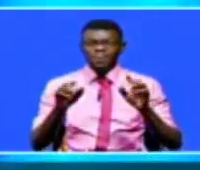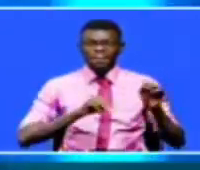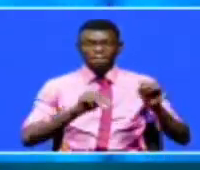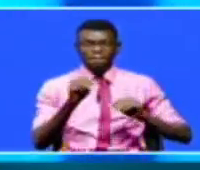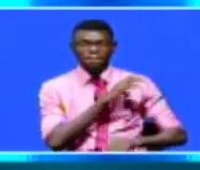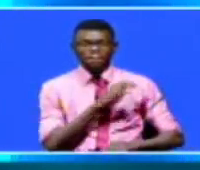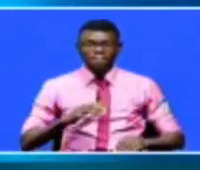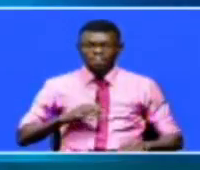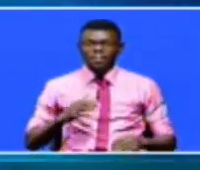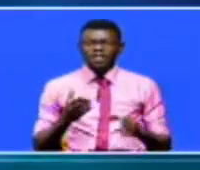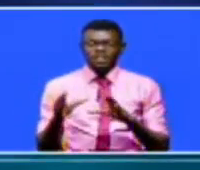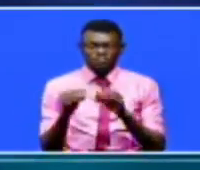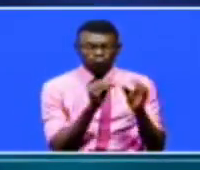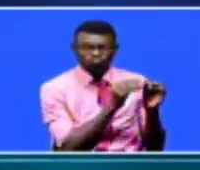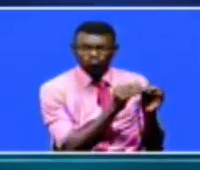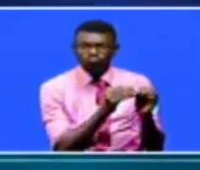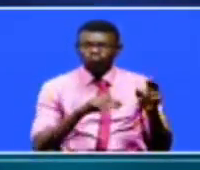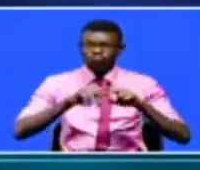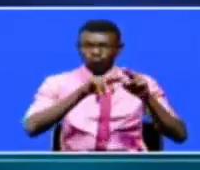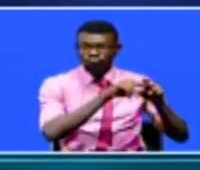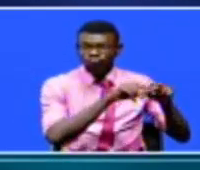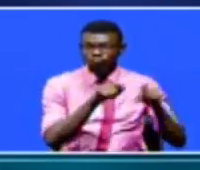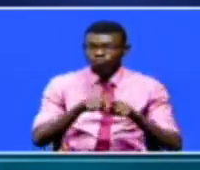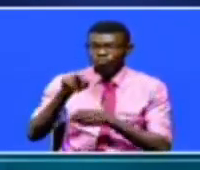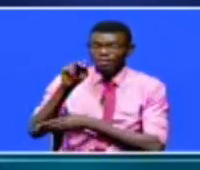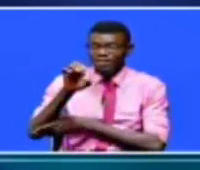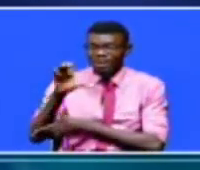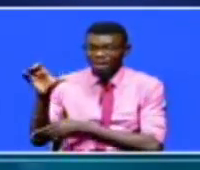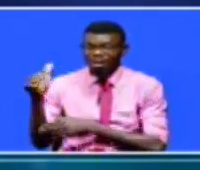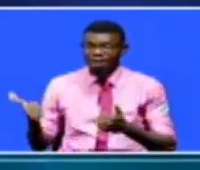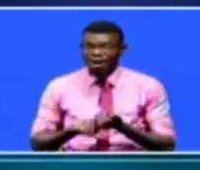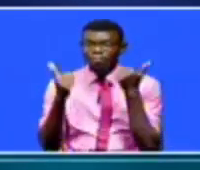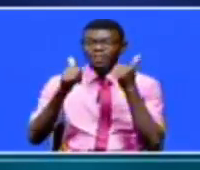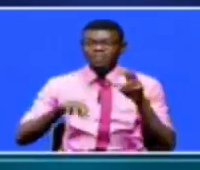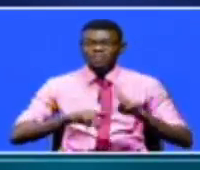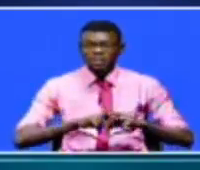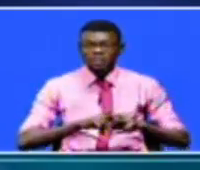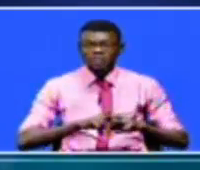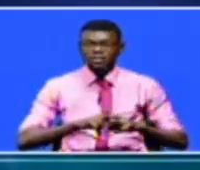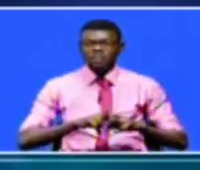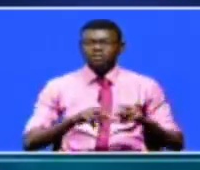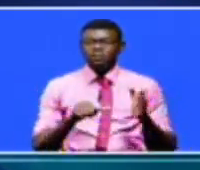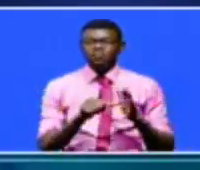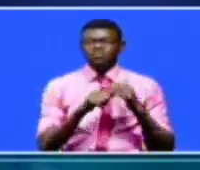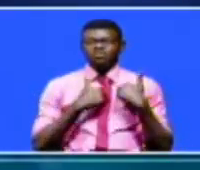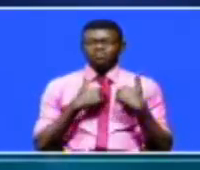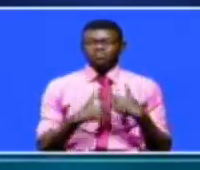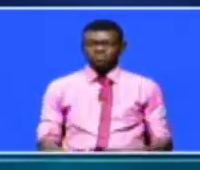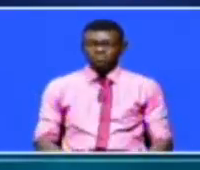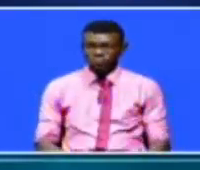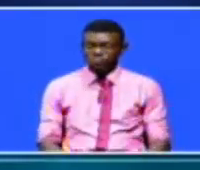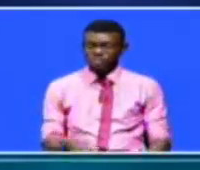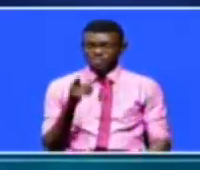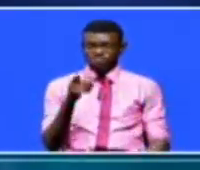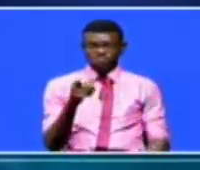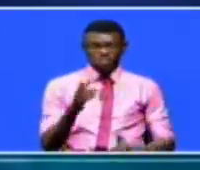committee, should other organs as NEC or PG fail to sit over the matter. We can discover. A route